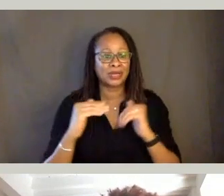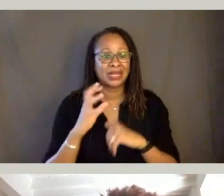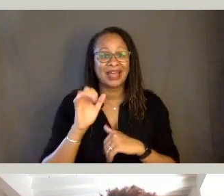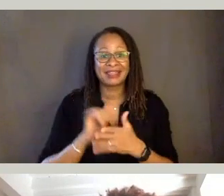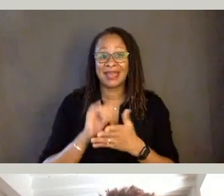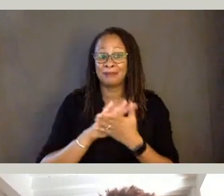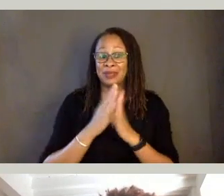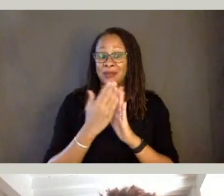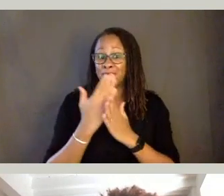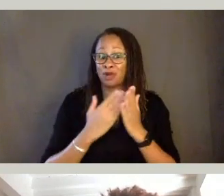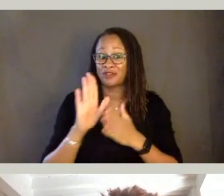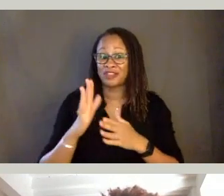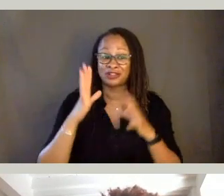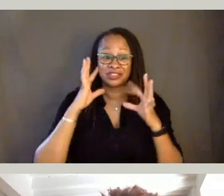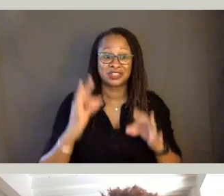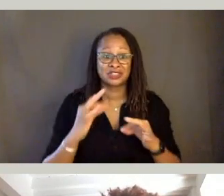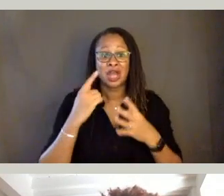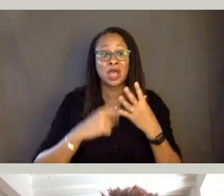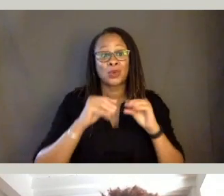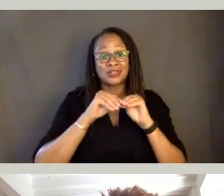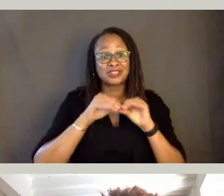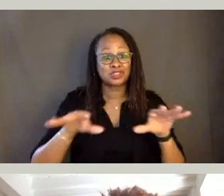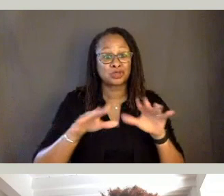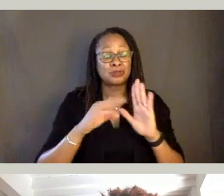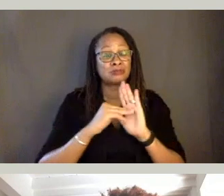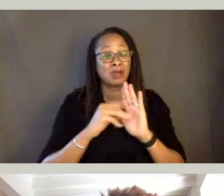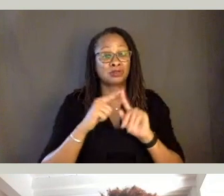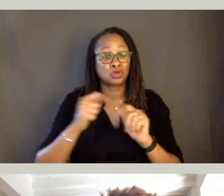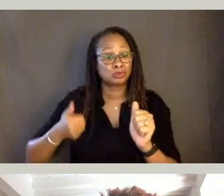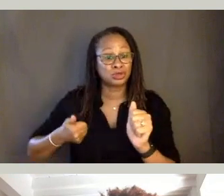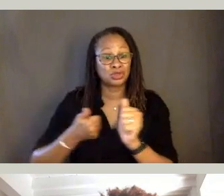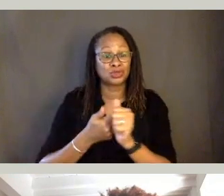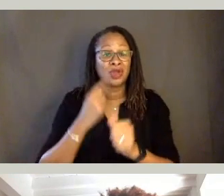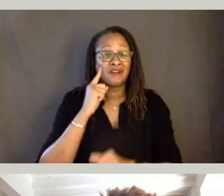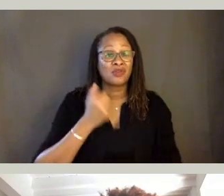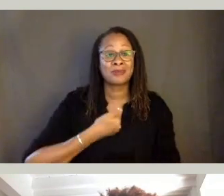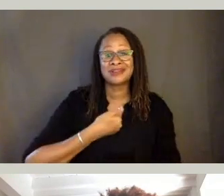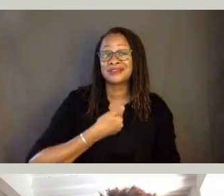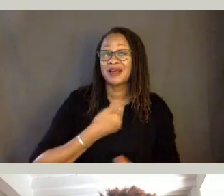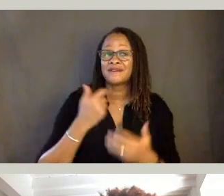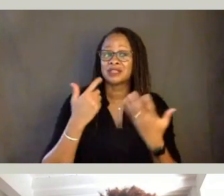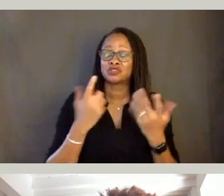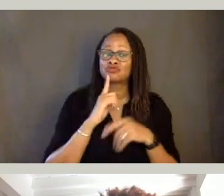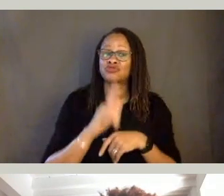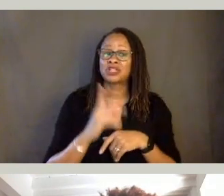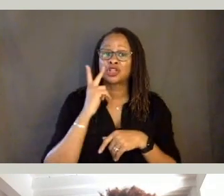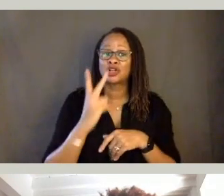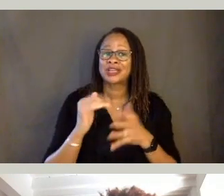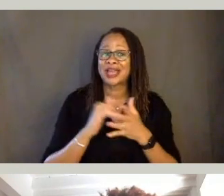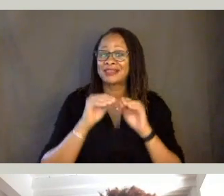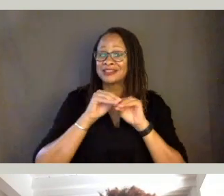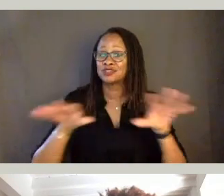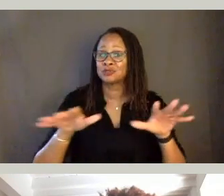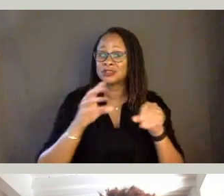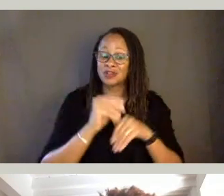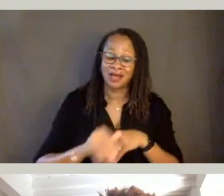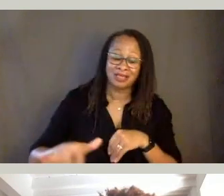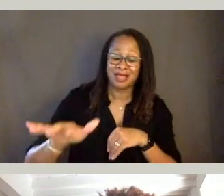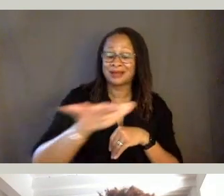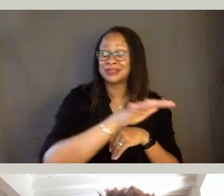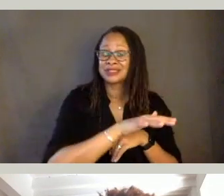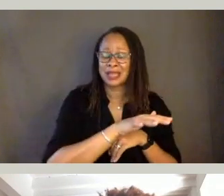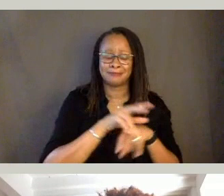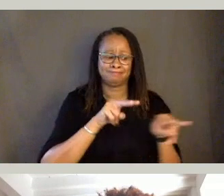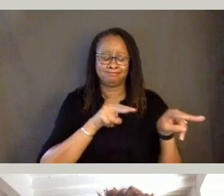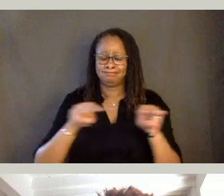being part of their decision and what distribution model to pursue. So for me, it's really looking at what the distribution landscape is and what the options for the